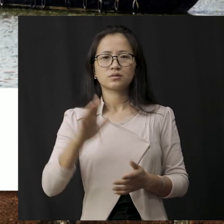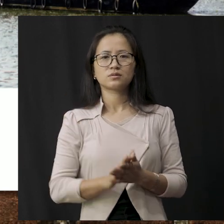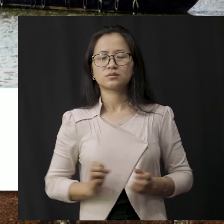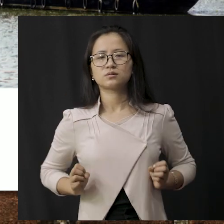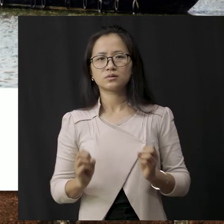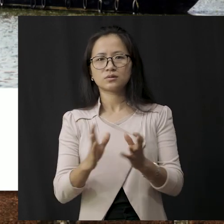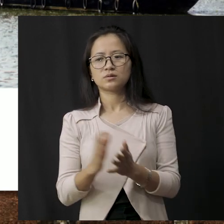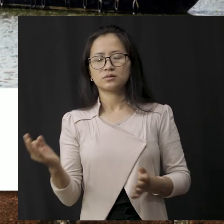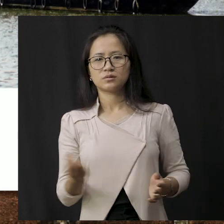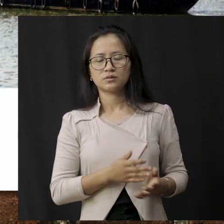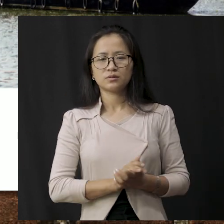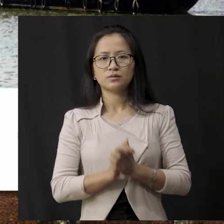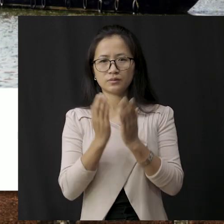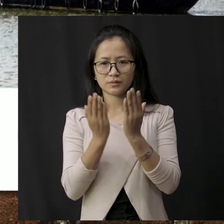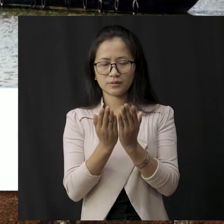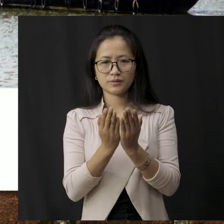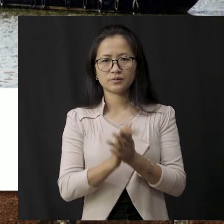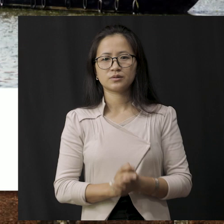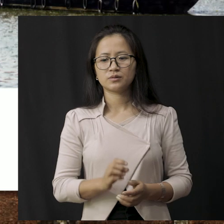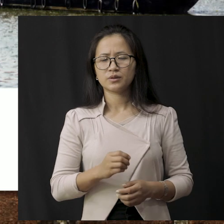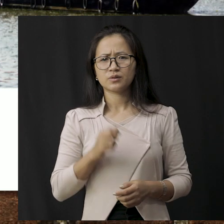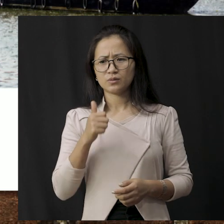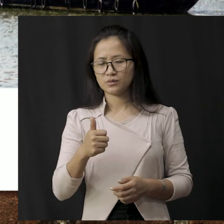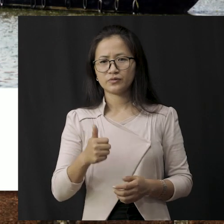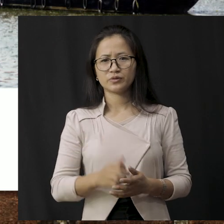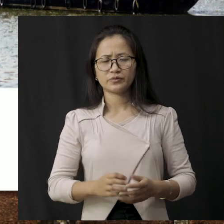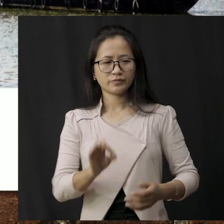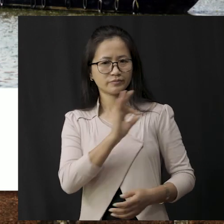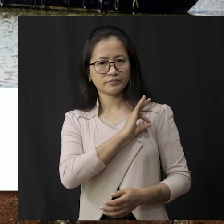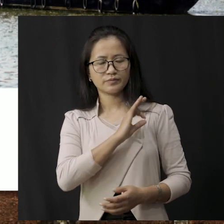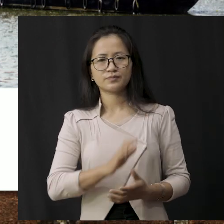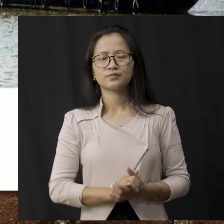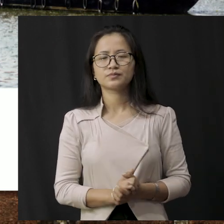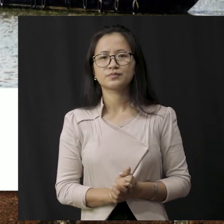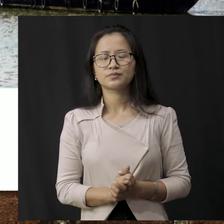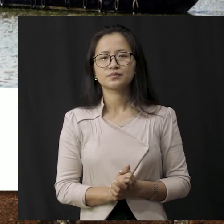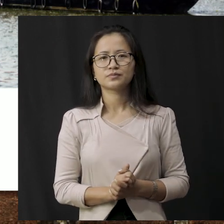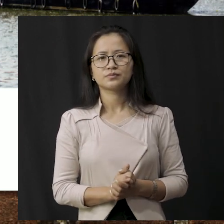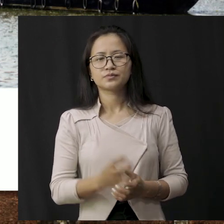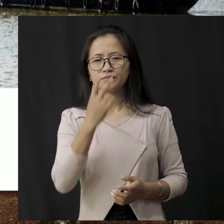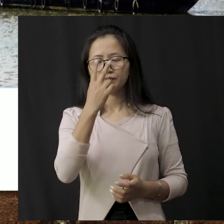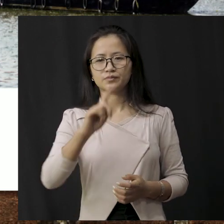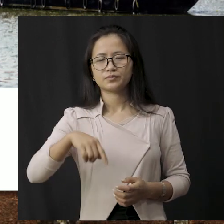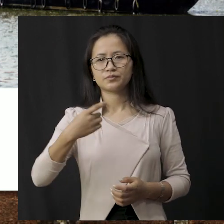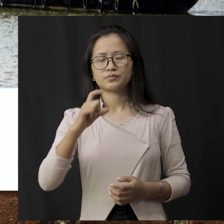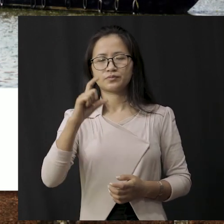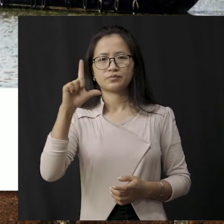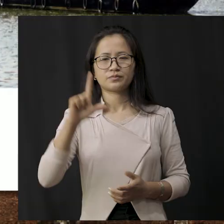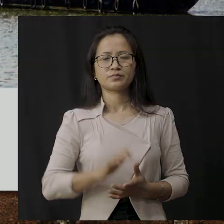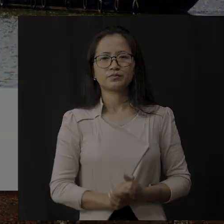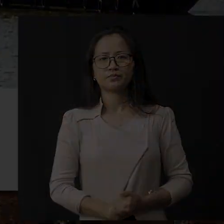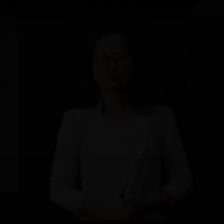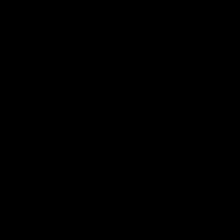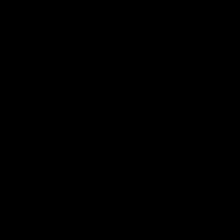be starting a new lesson, which is going to be very interesting. So see you in the next class.